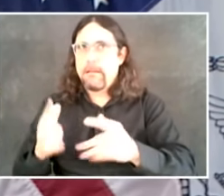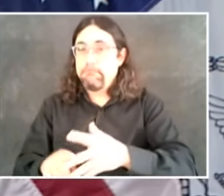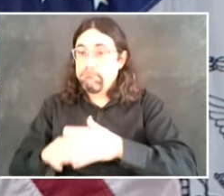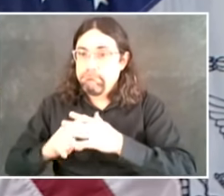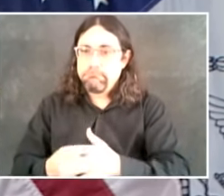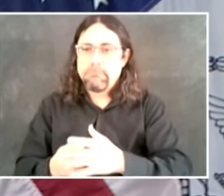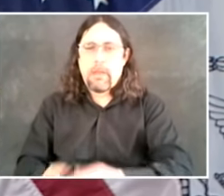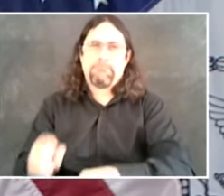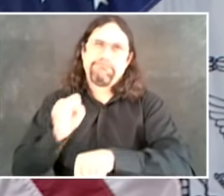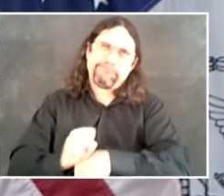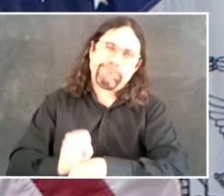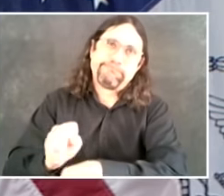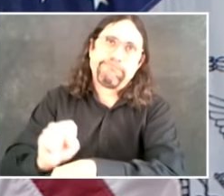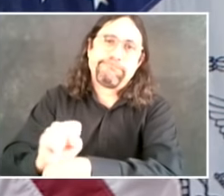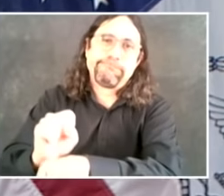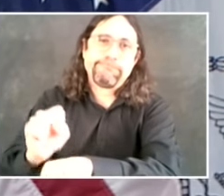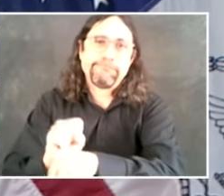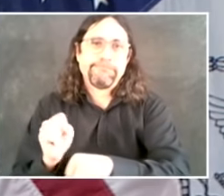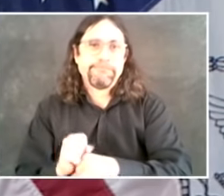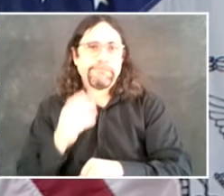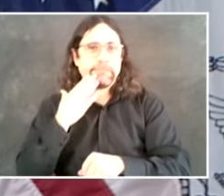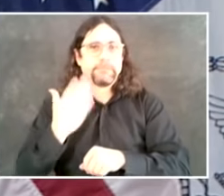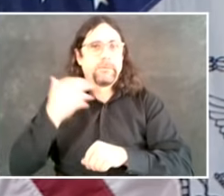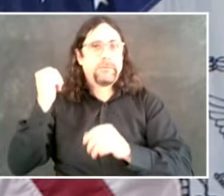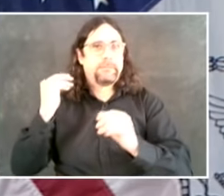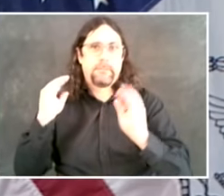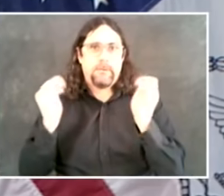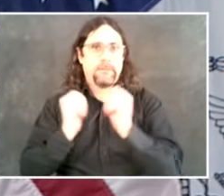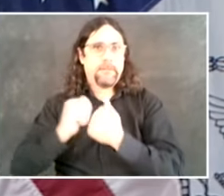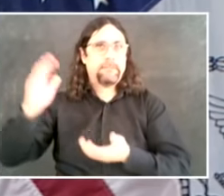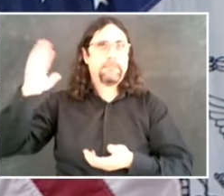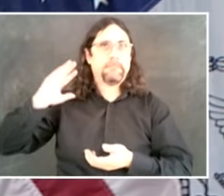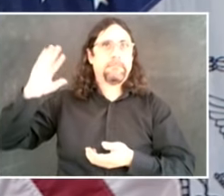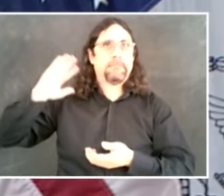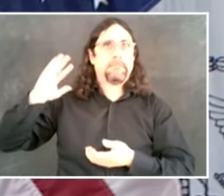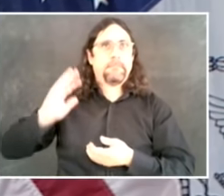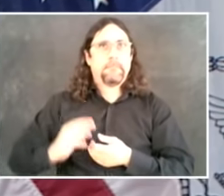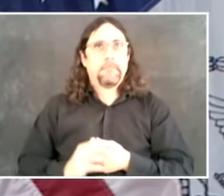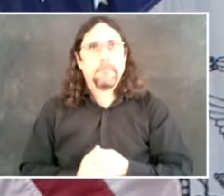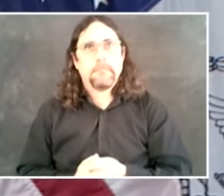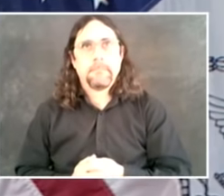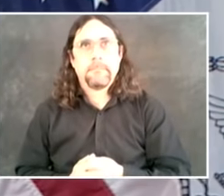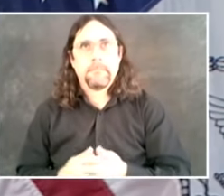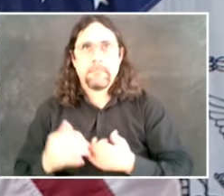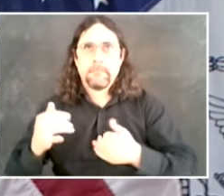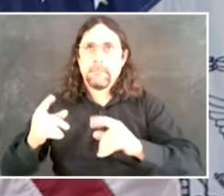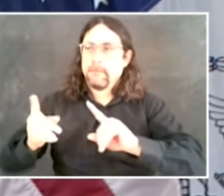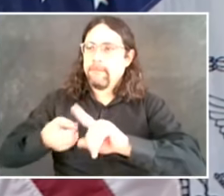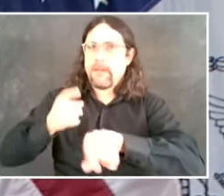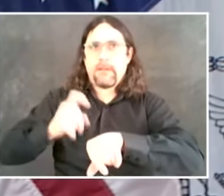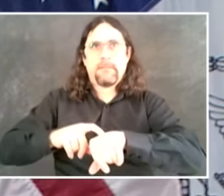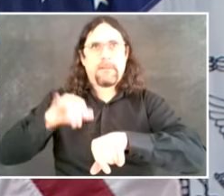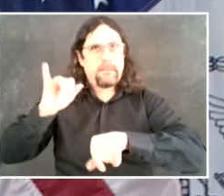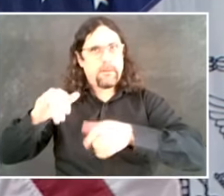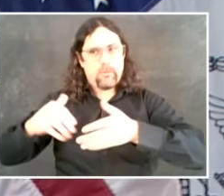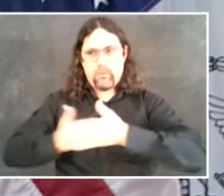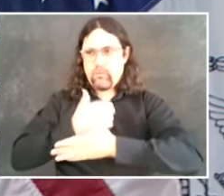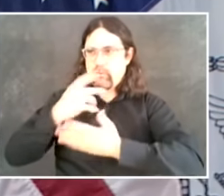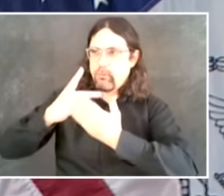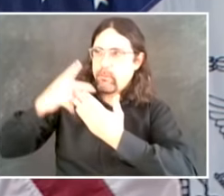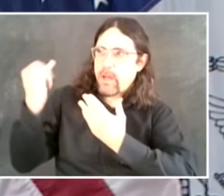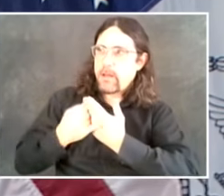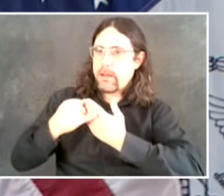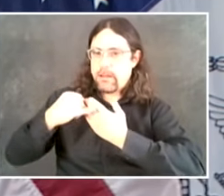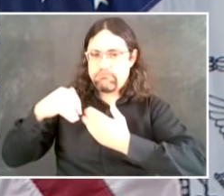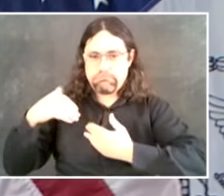So we're really in uncharted territory creating these test kits in New York City. And I will tell you, like so many other things we've been working on,